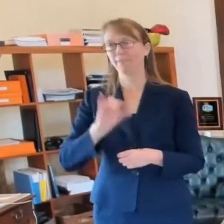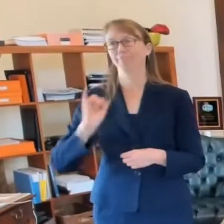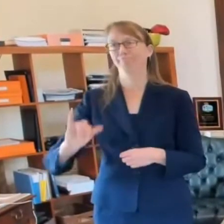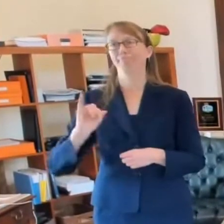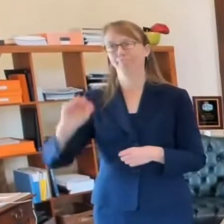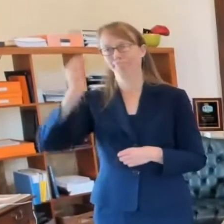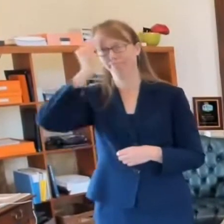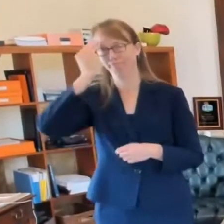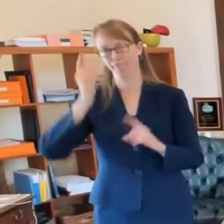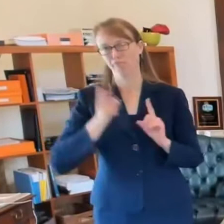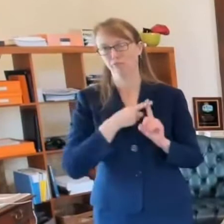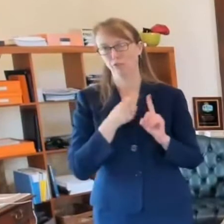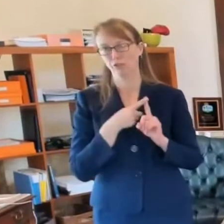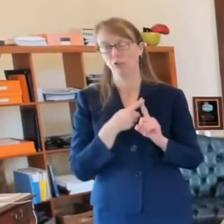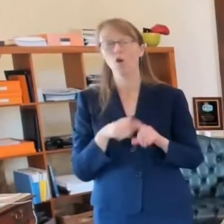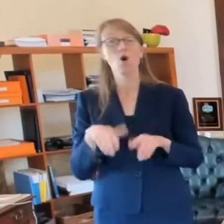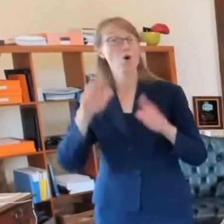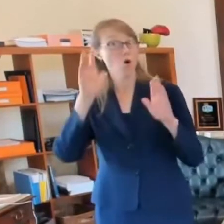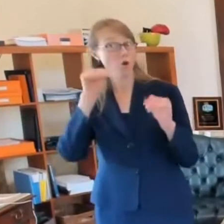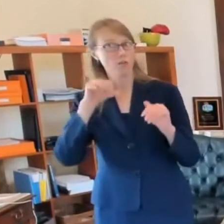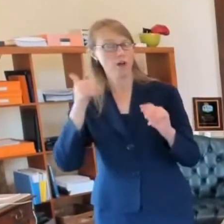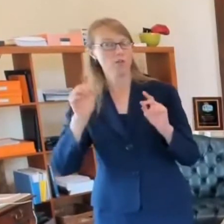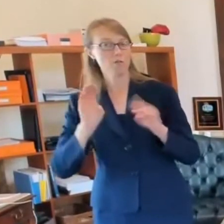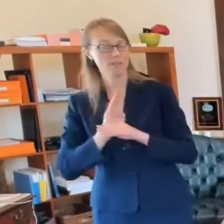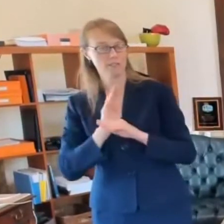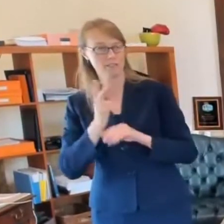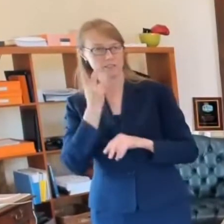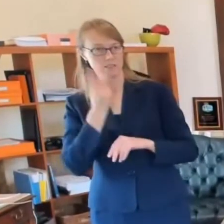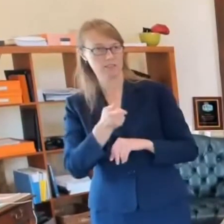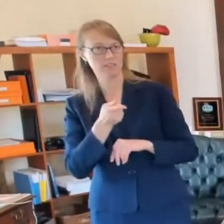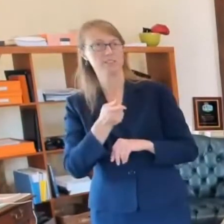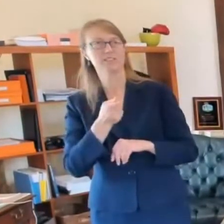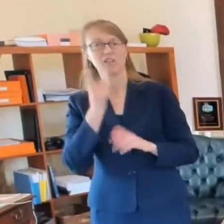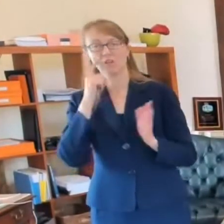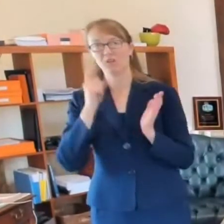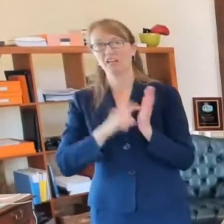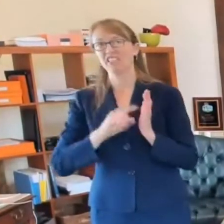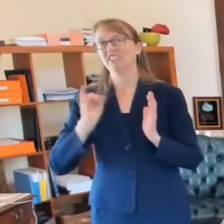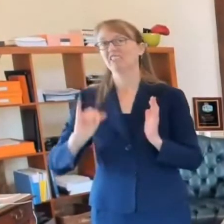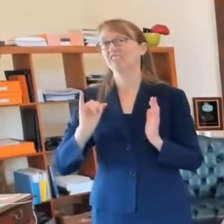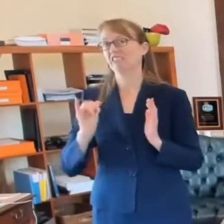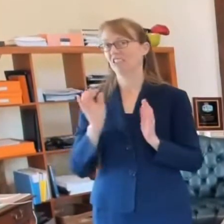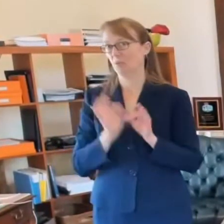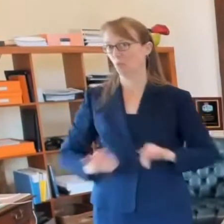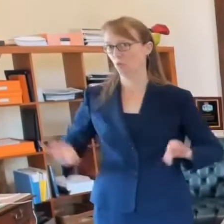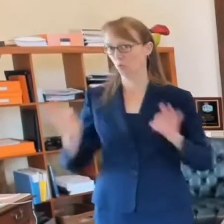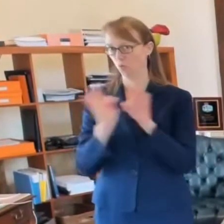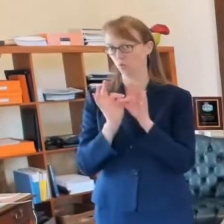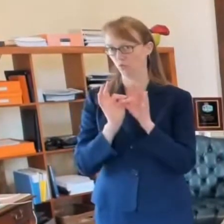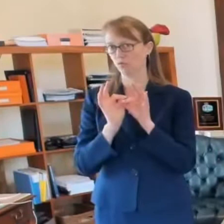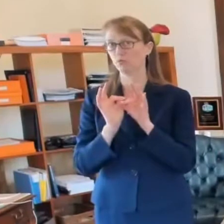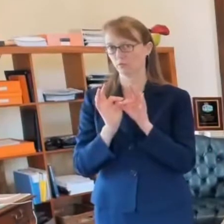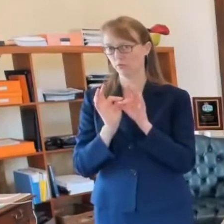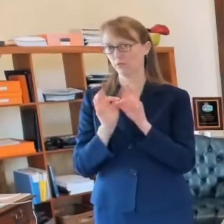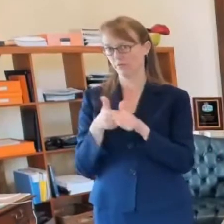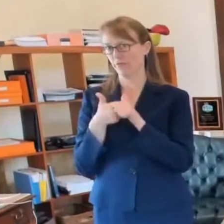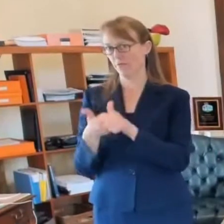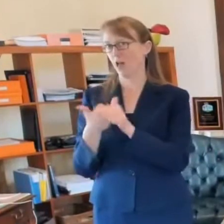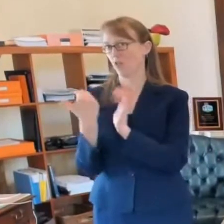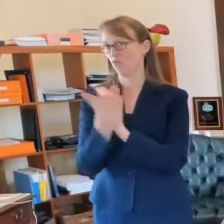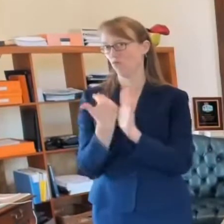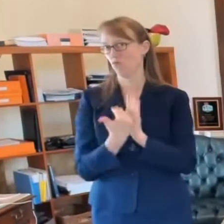are reluctant to comply will come into compliance. And I want to just end by